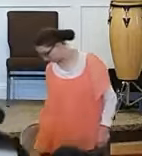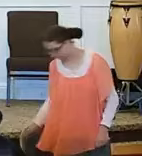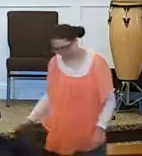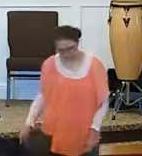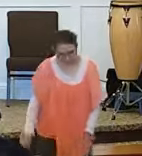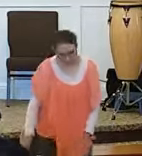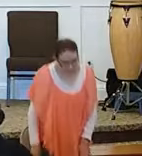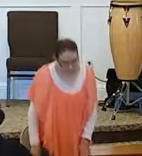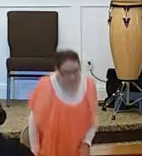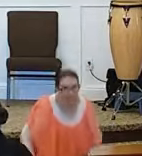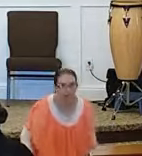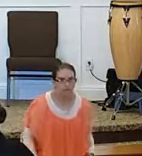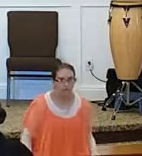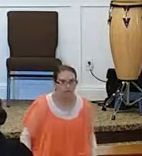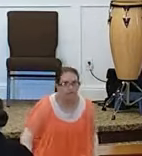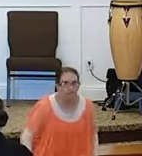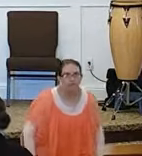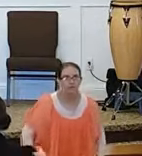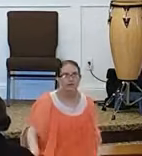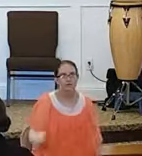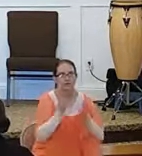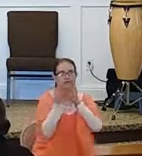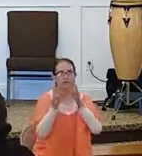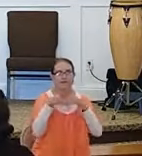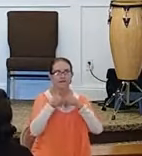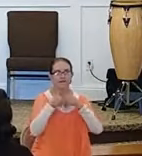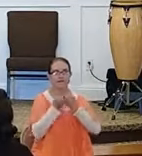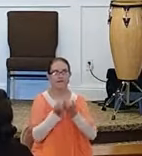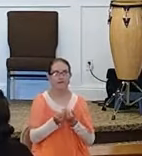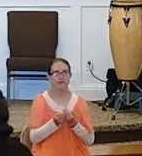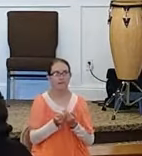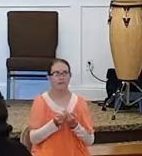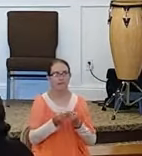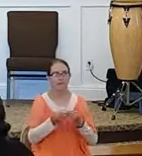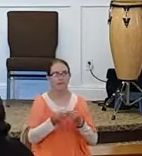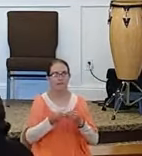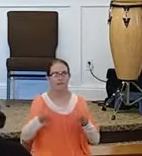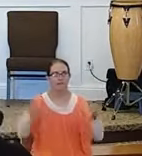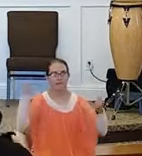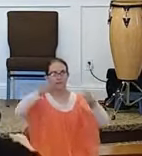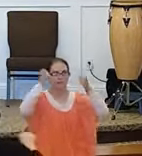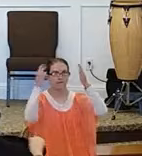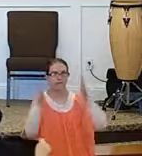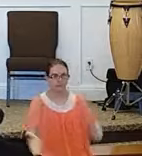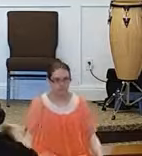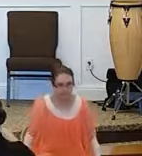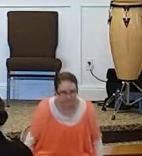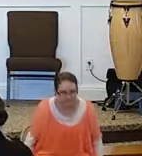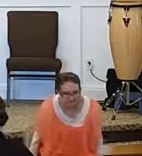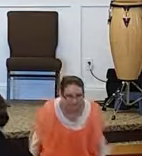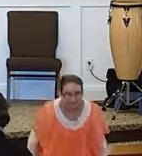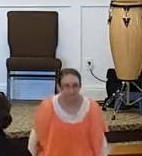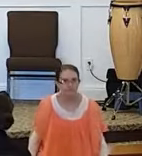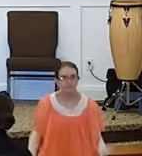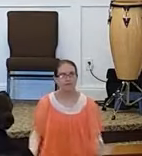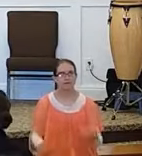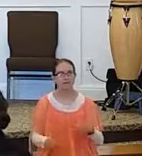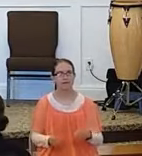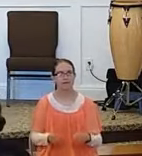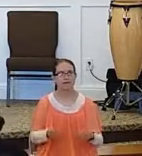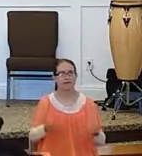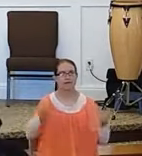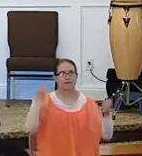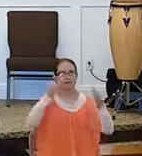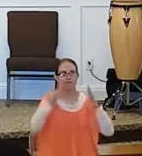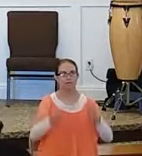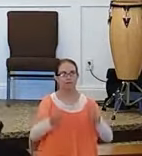Hallelujah. We just talked about how that these apostles, amen, that were actually disciples